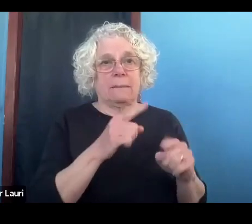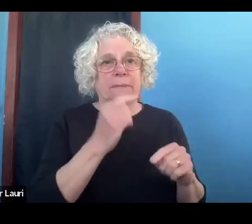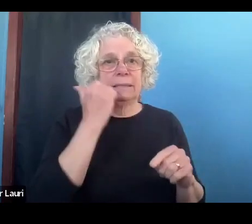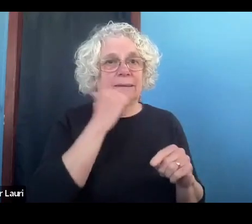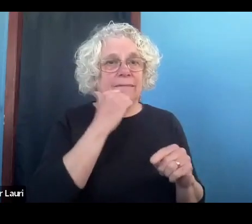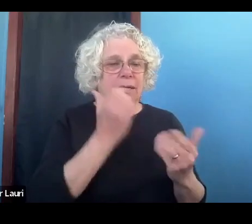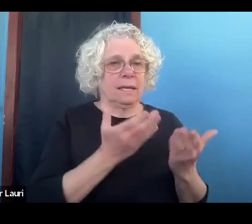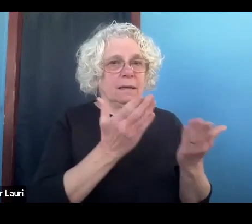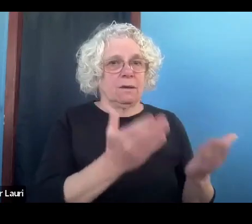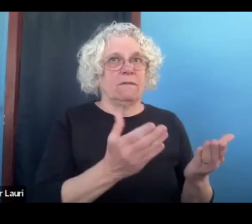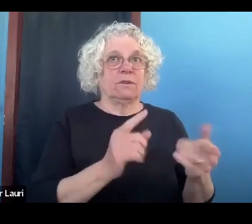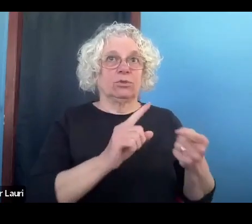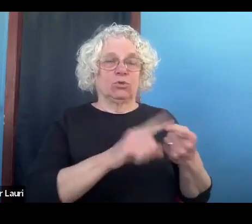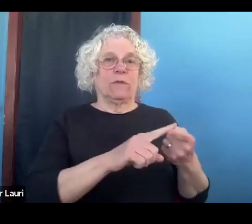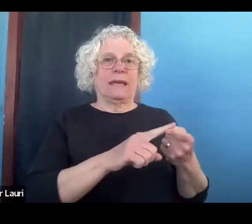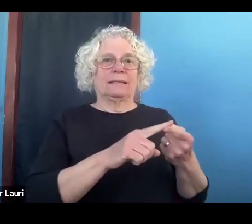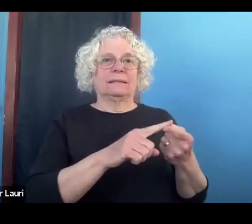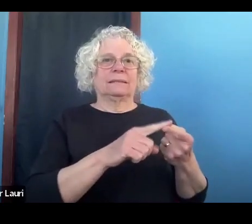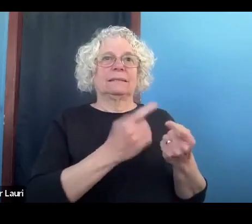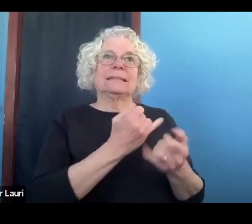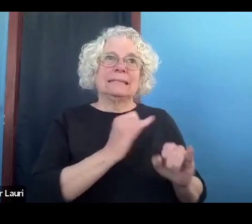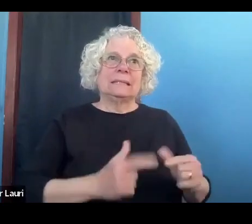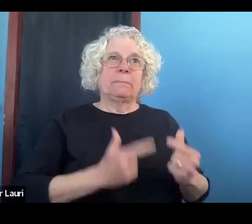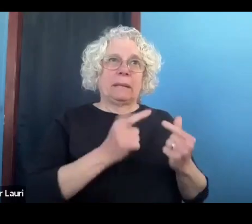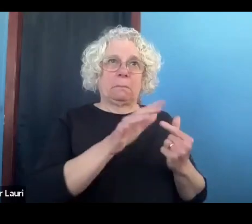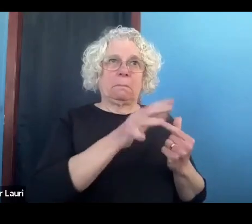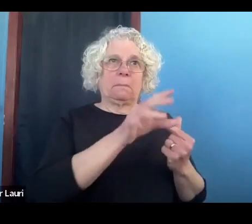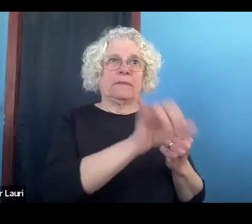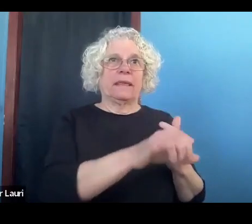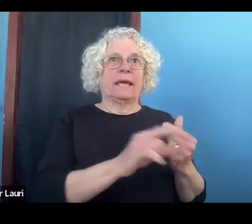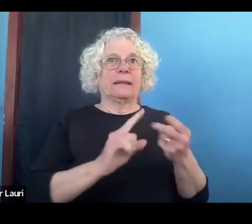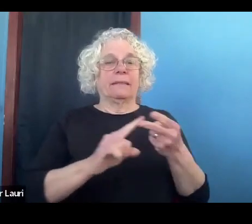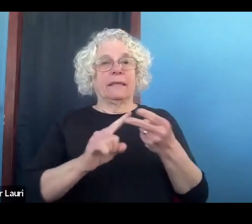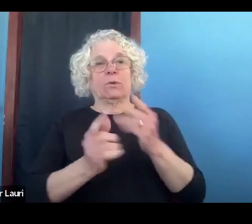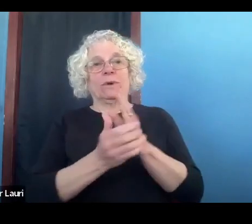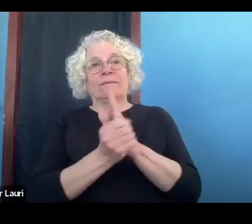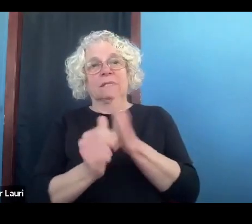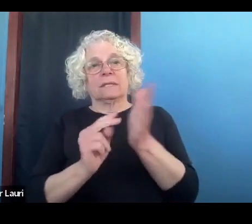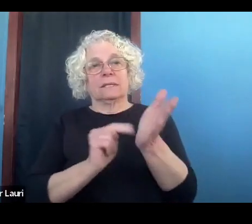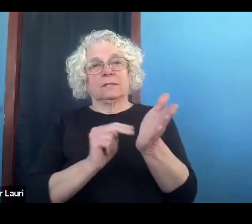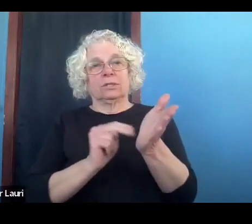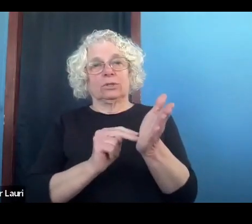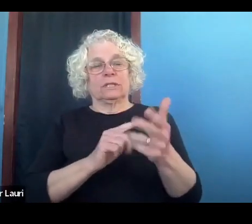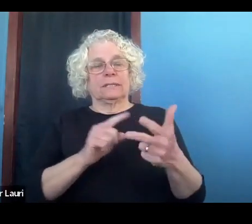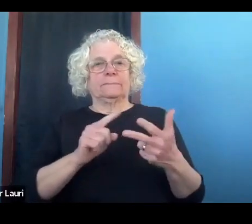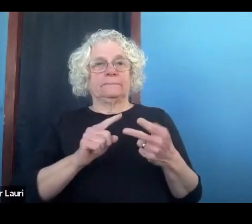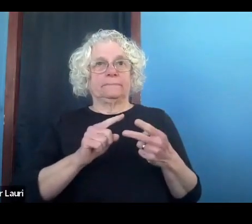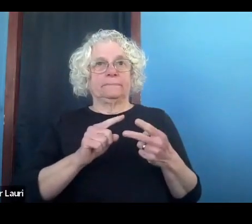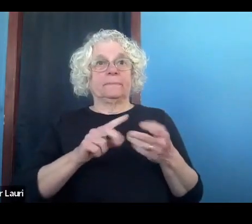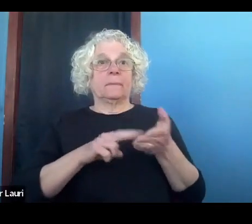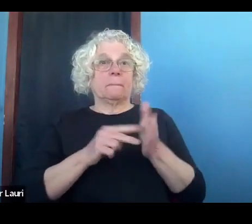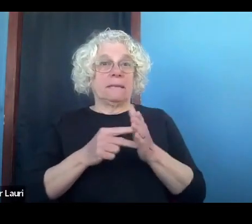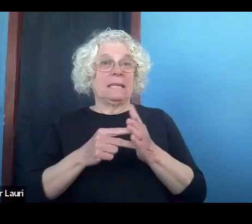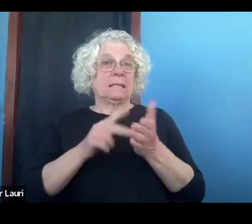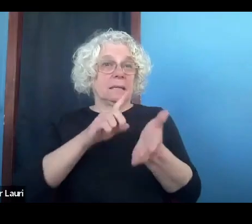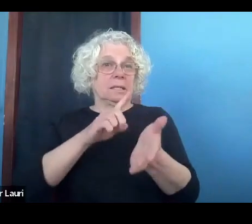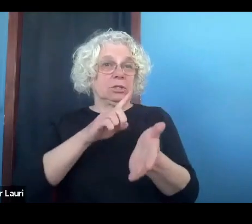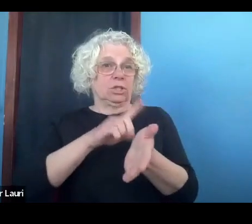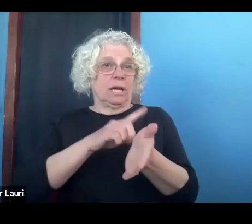living with services, okay? Next is skilled nursing. So this is oversight by a physician. So it is